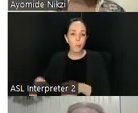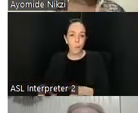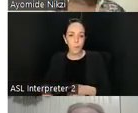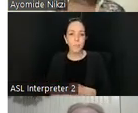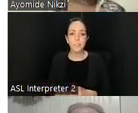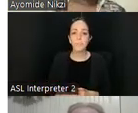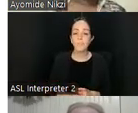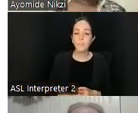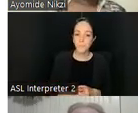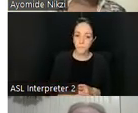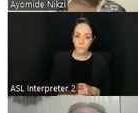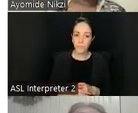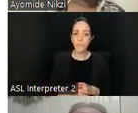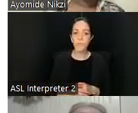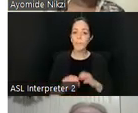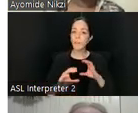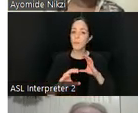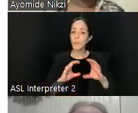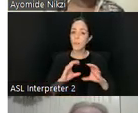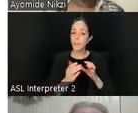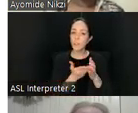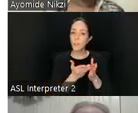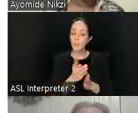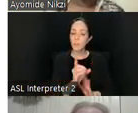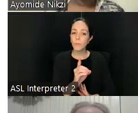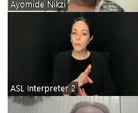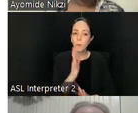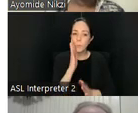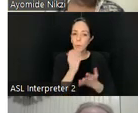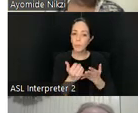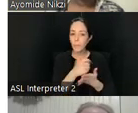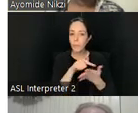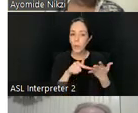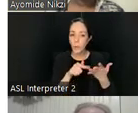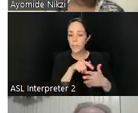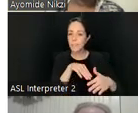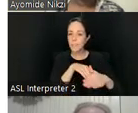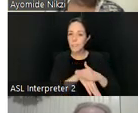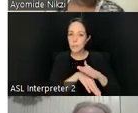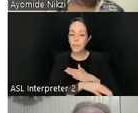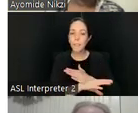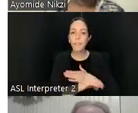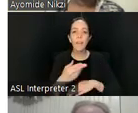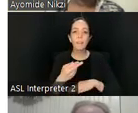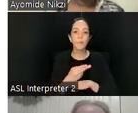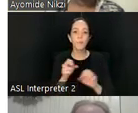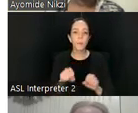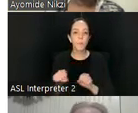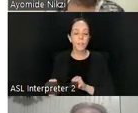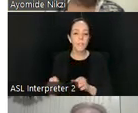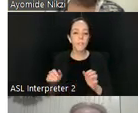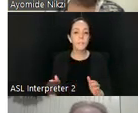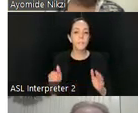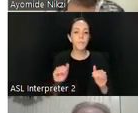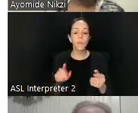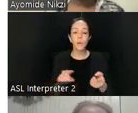Communication through data dashboards shall prioritize accessibility and usability. When applicable, the board